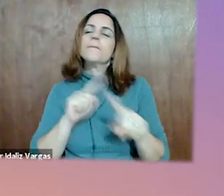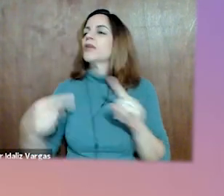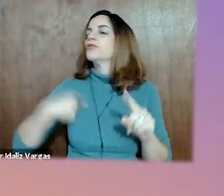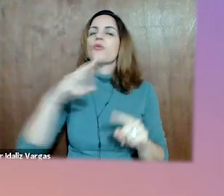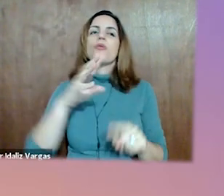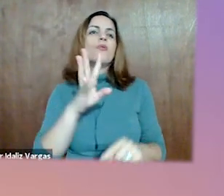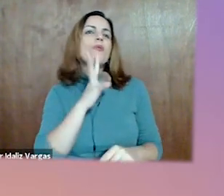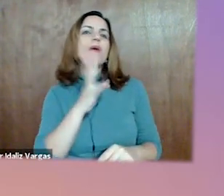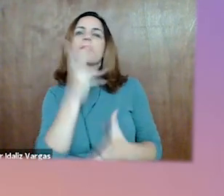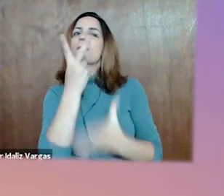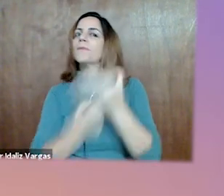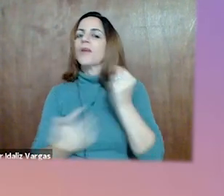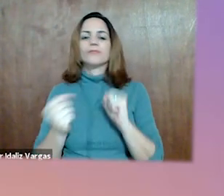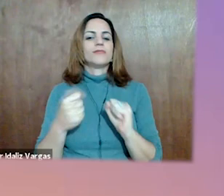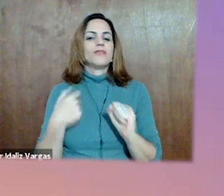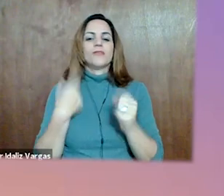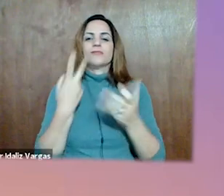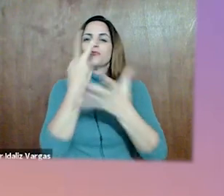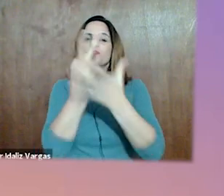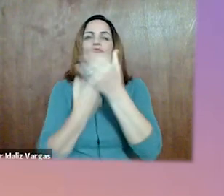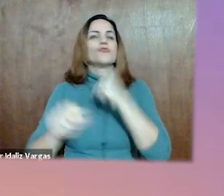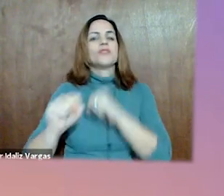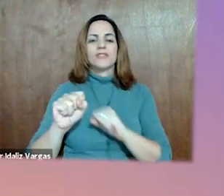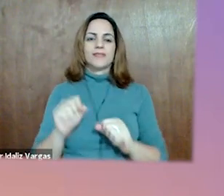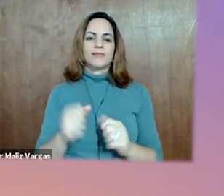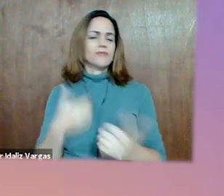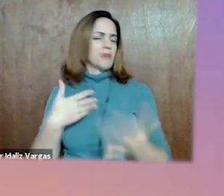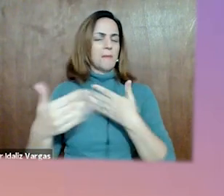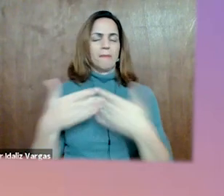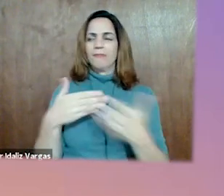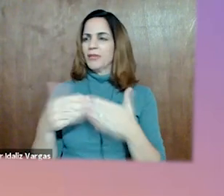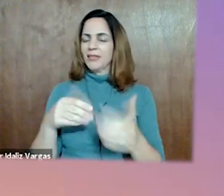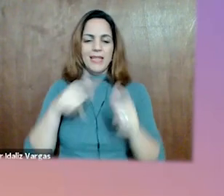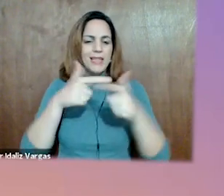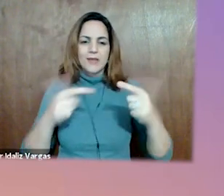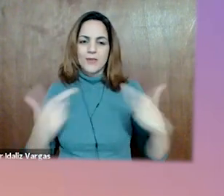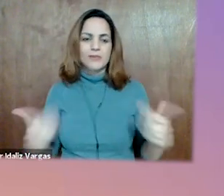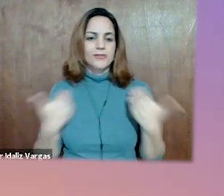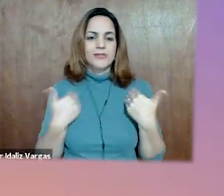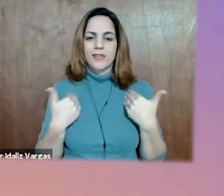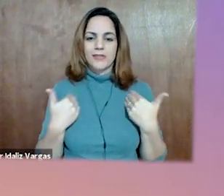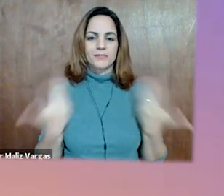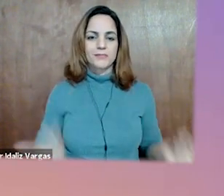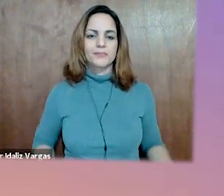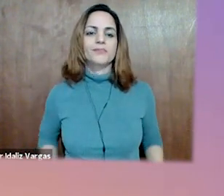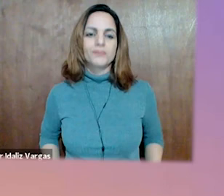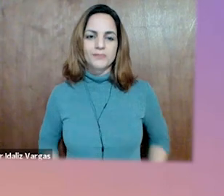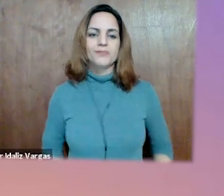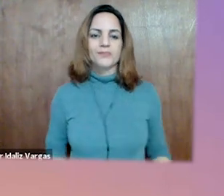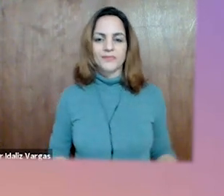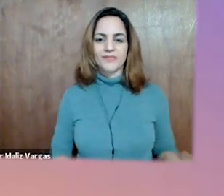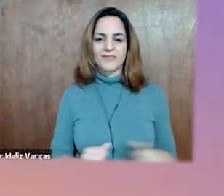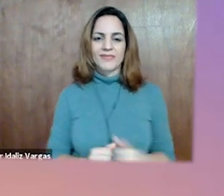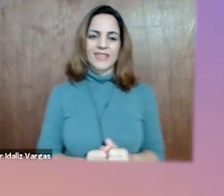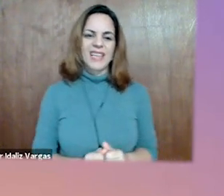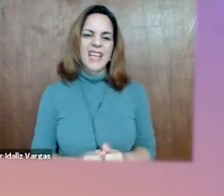switch to English. Yes, our interpreter, even though we many of us live in Spanglish, our interpreter right.